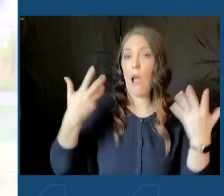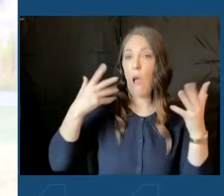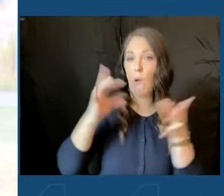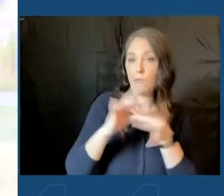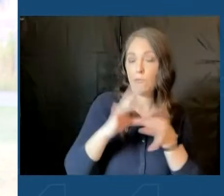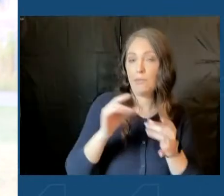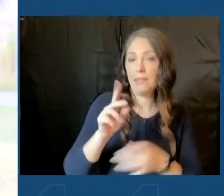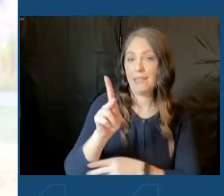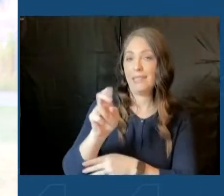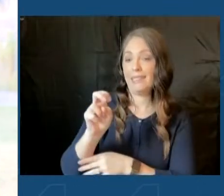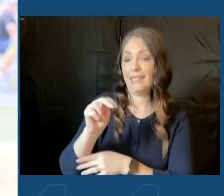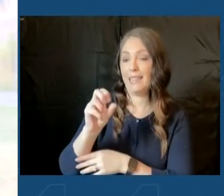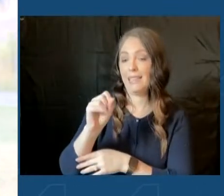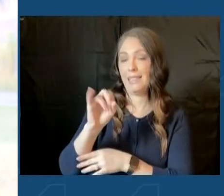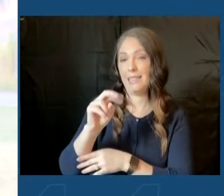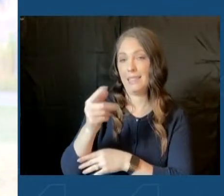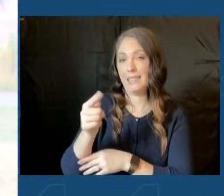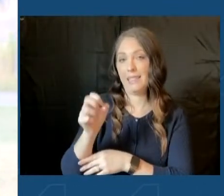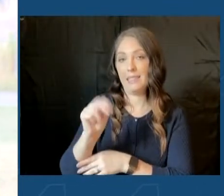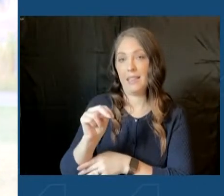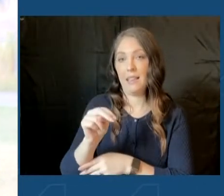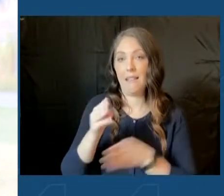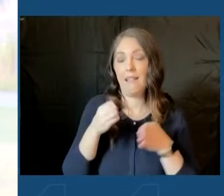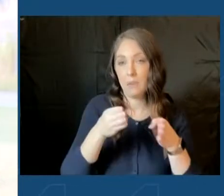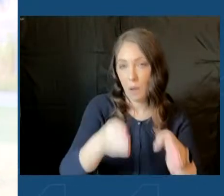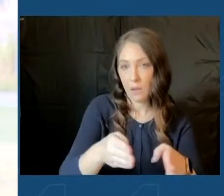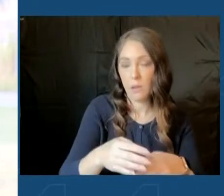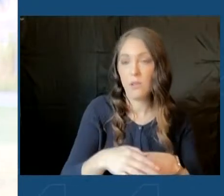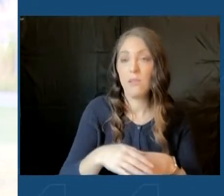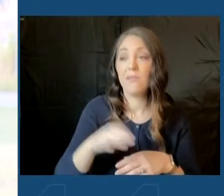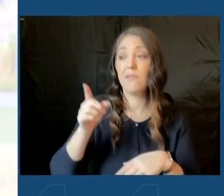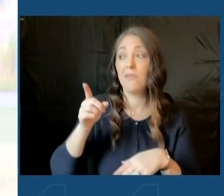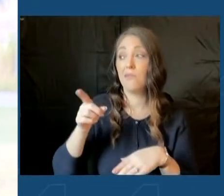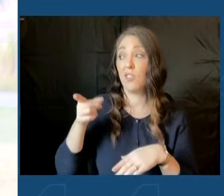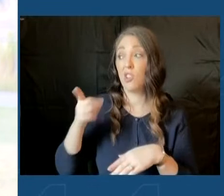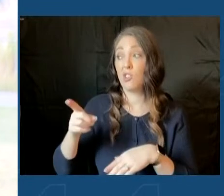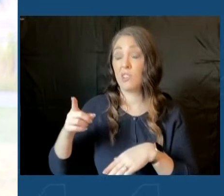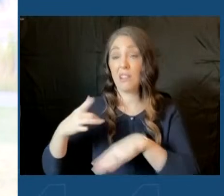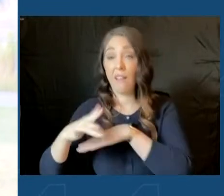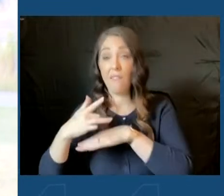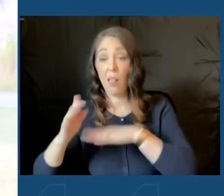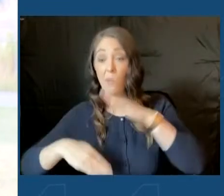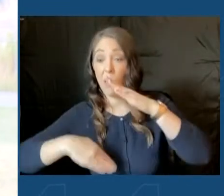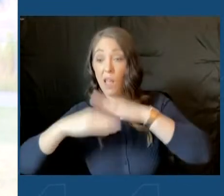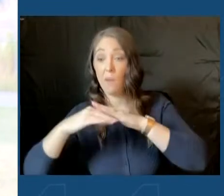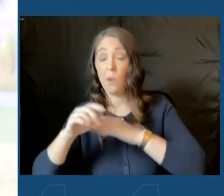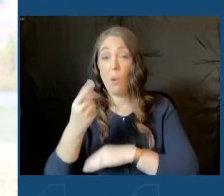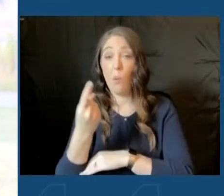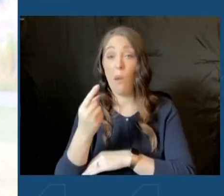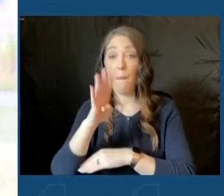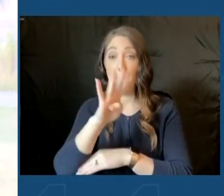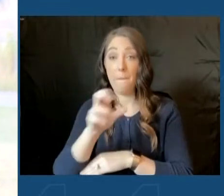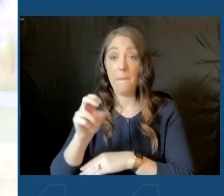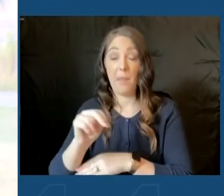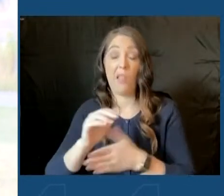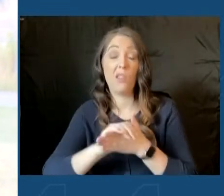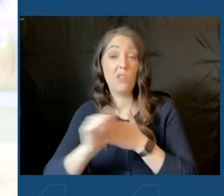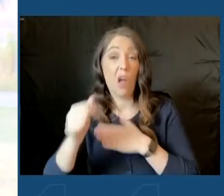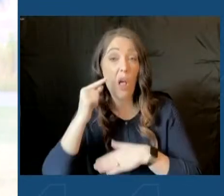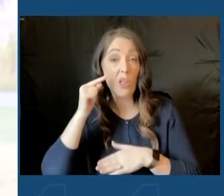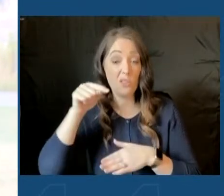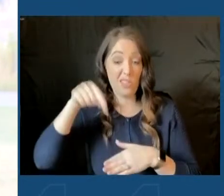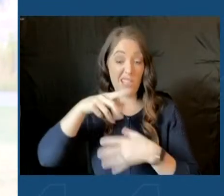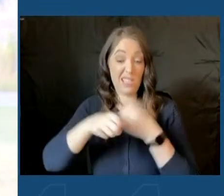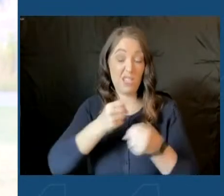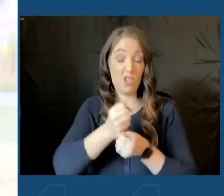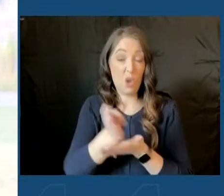Expressway. Making available up to $1 billion that's been allocated in this year's budget to really expand